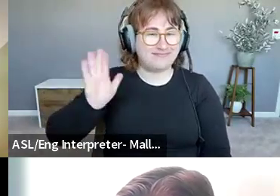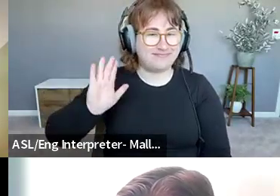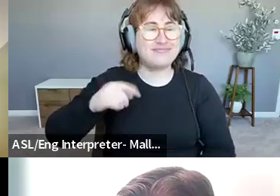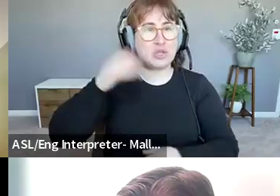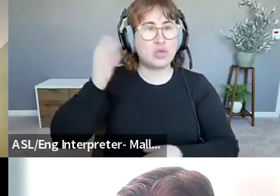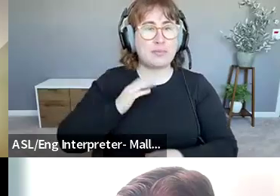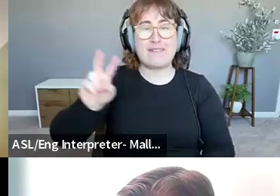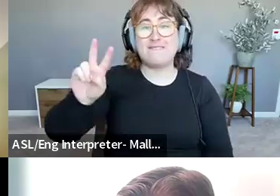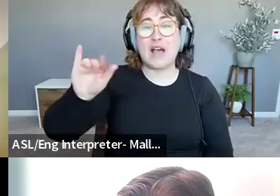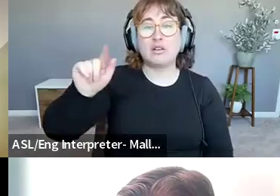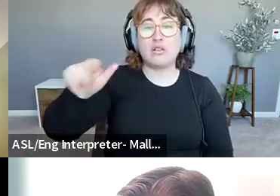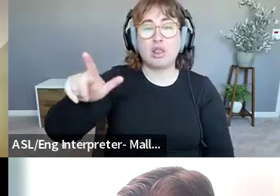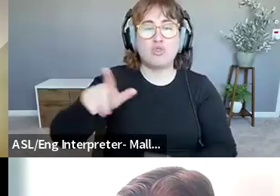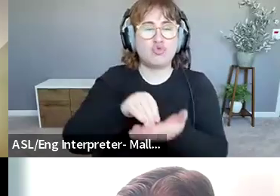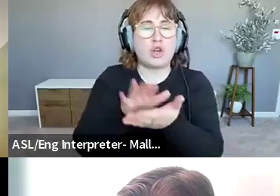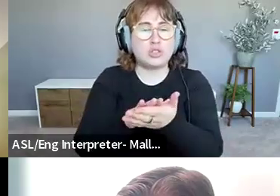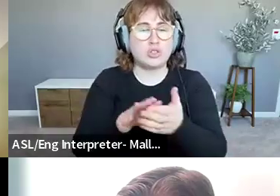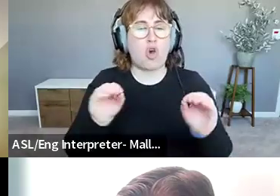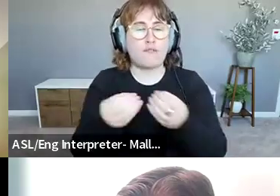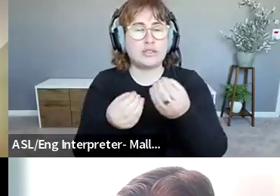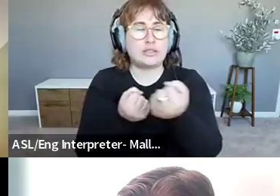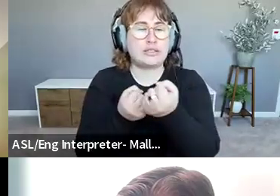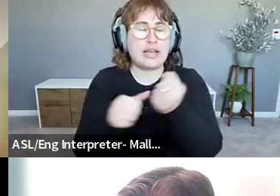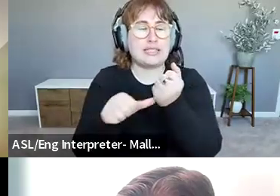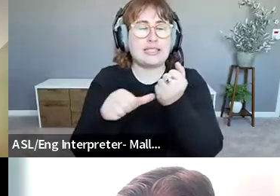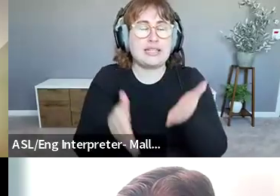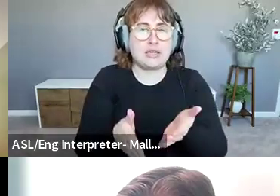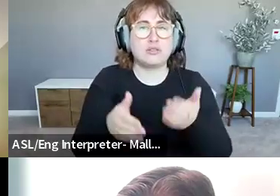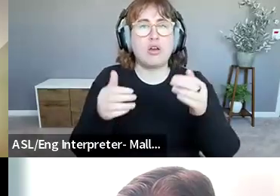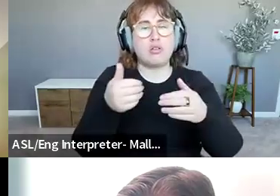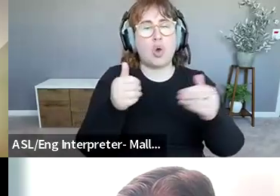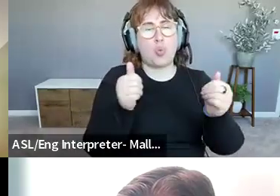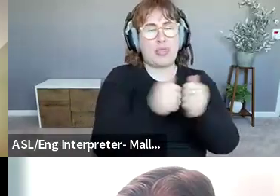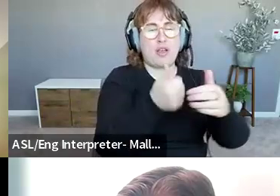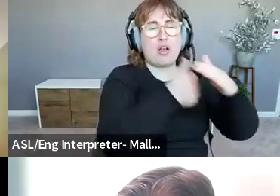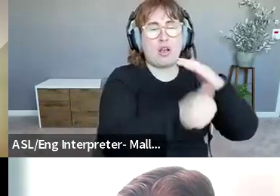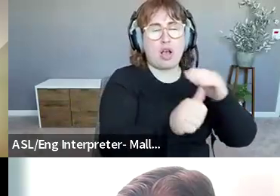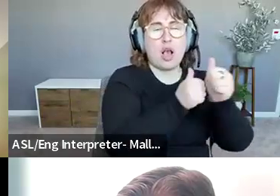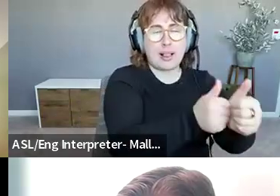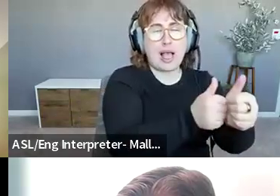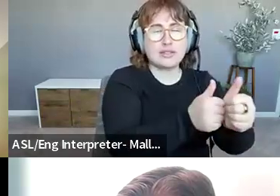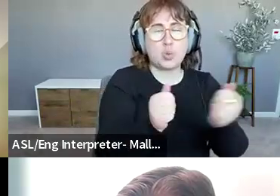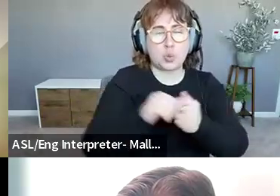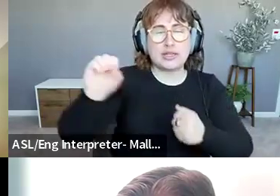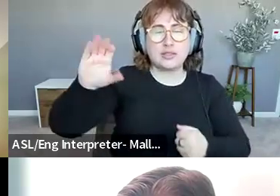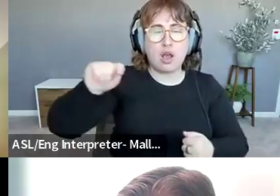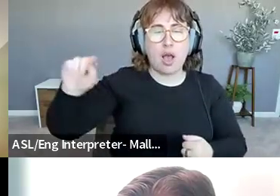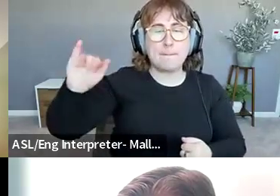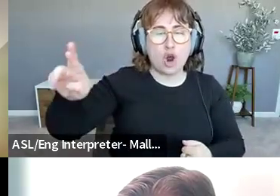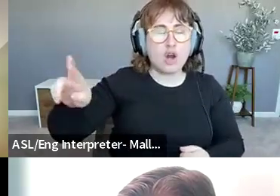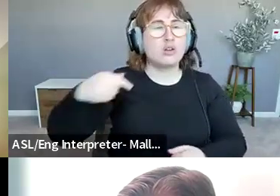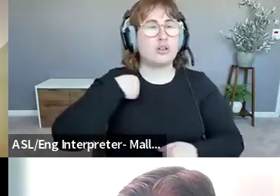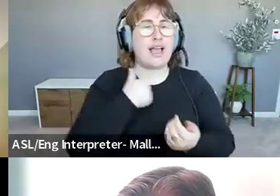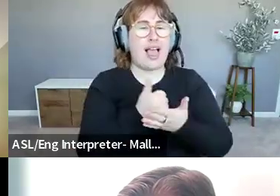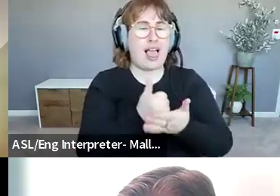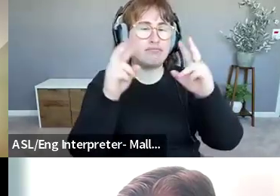Vital Records Office Assistant in the Quality Assurance and Compliance Unit under Scott Barr, where I help facilitate the